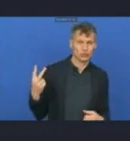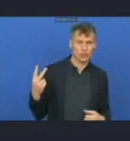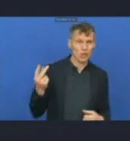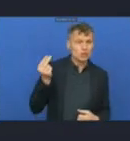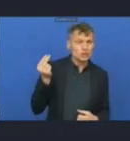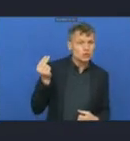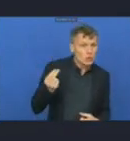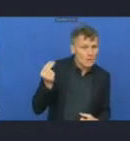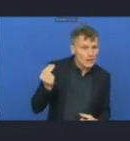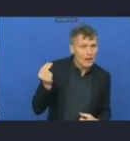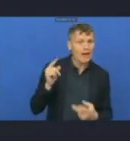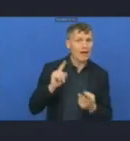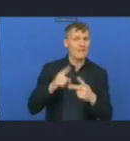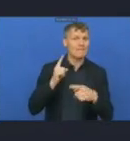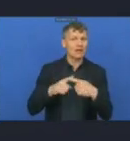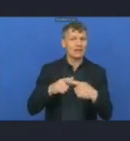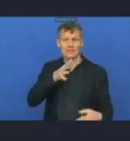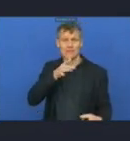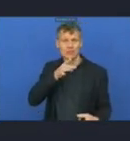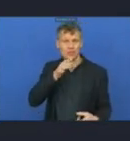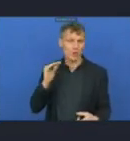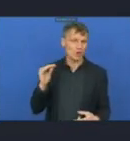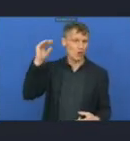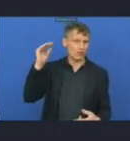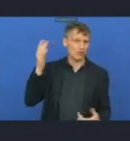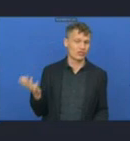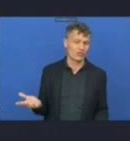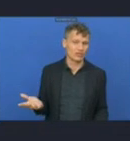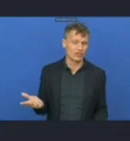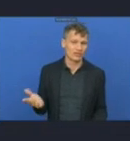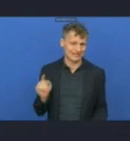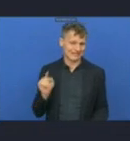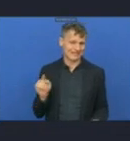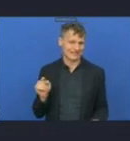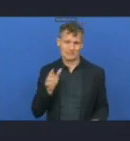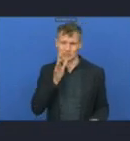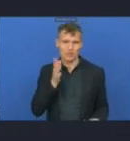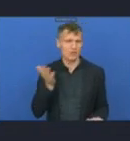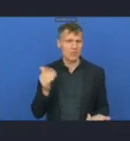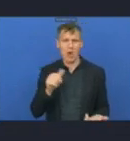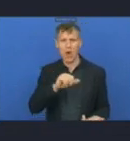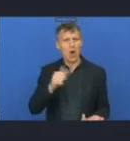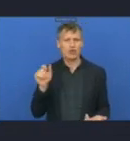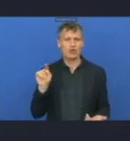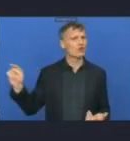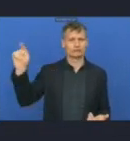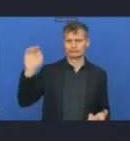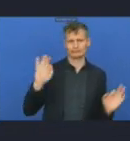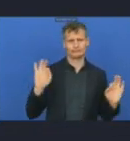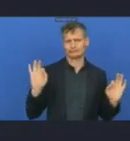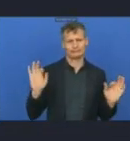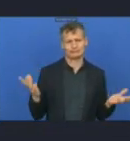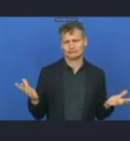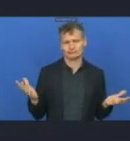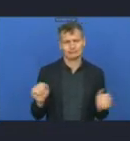of North Macedonia. The other countries are not eligible from Western Balkans, but is for the